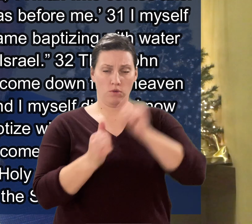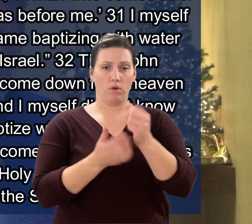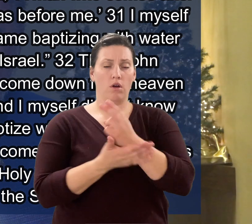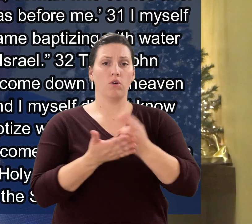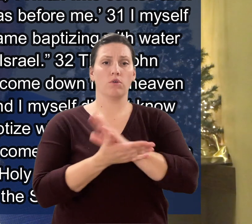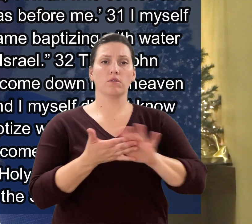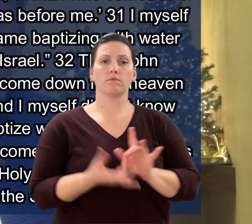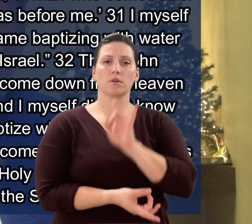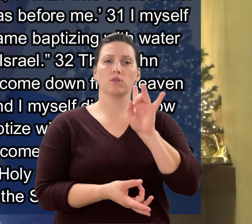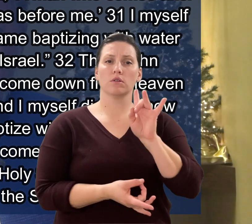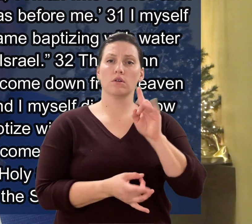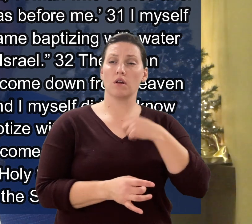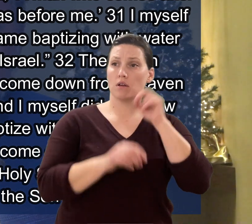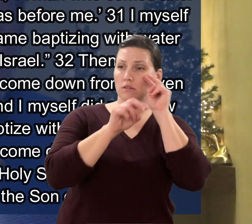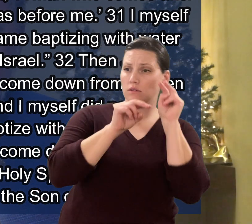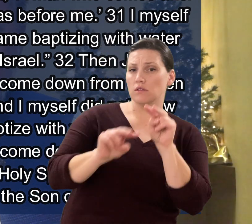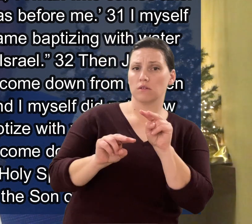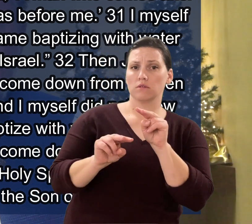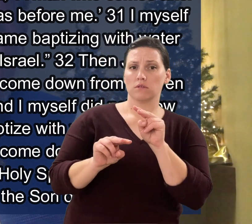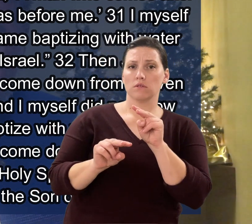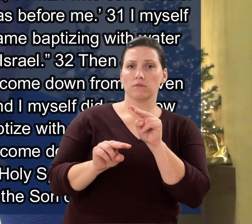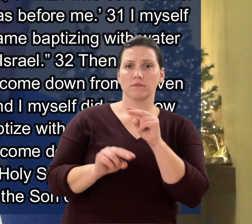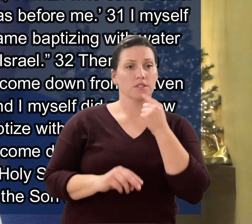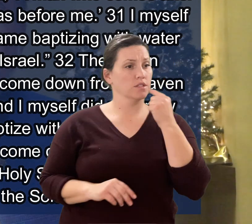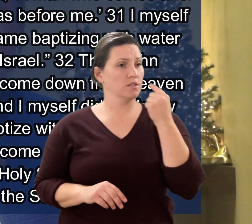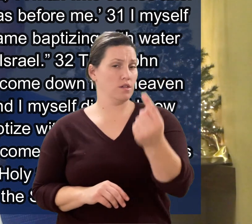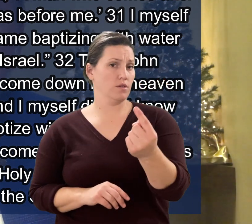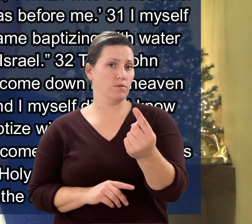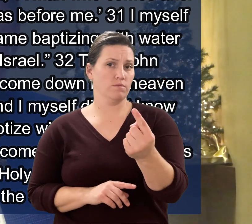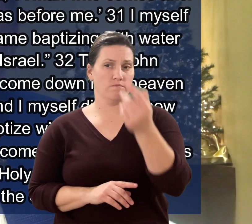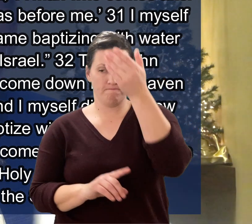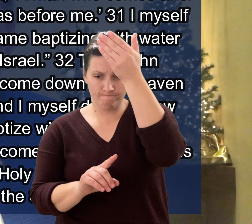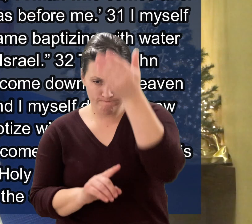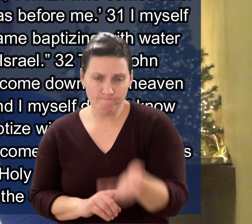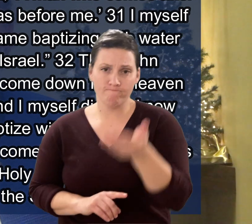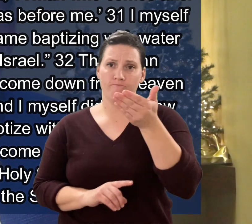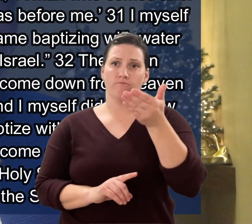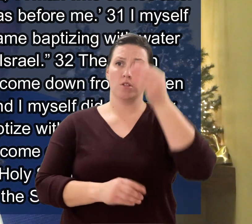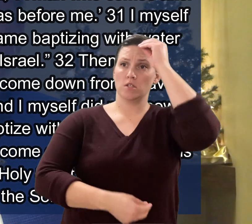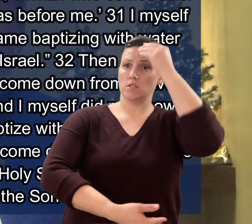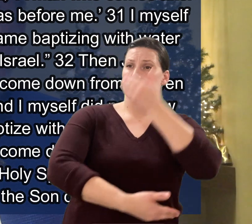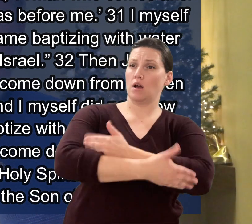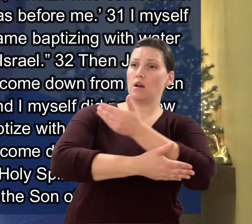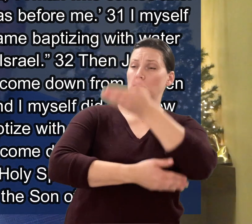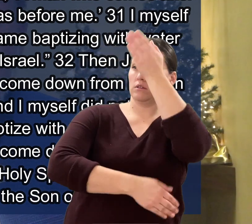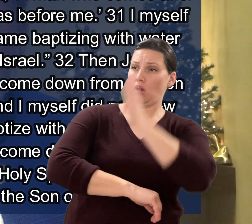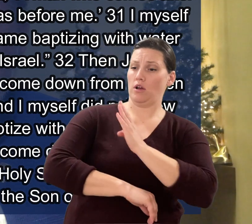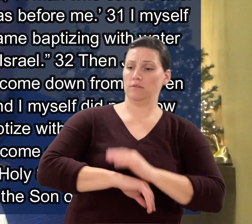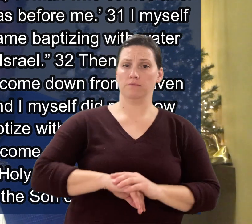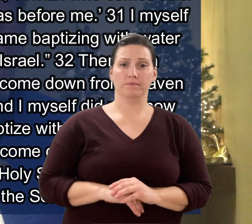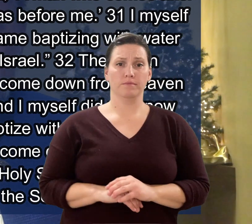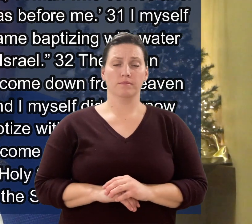Spirit.' I have seen and I testify that this is the Son of